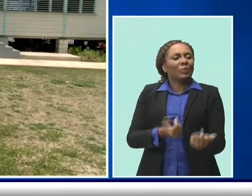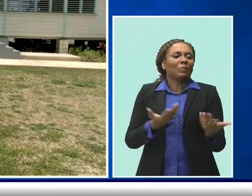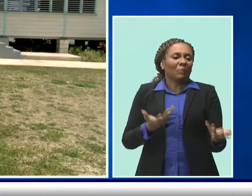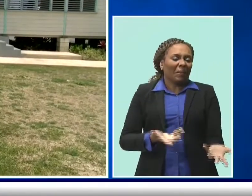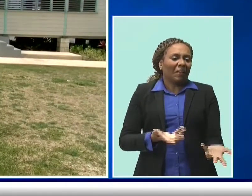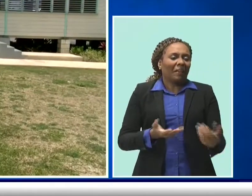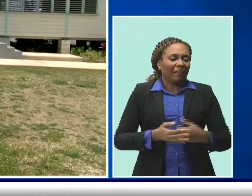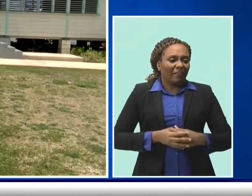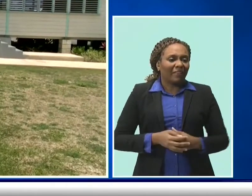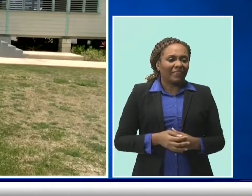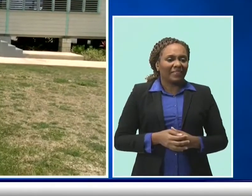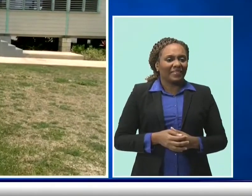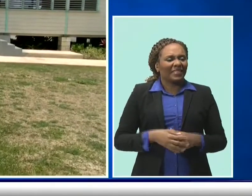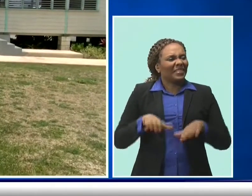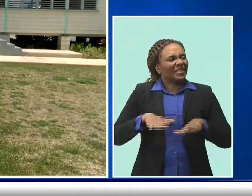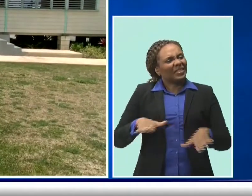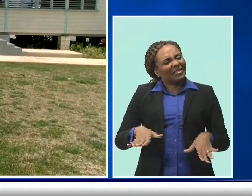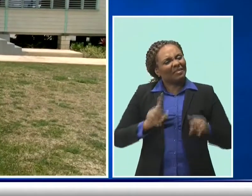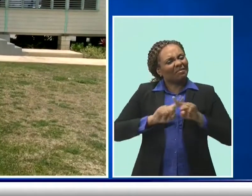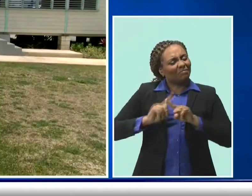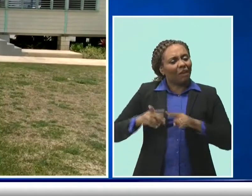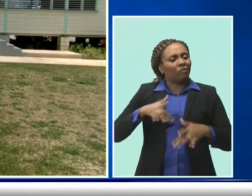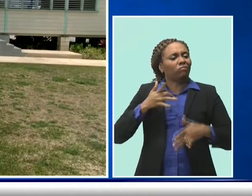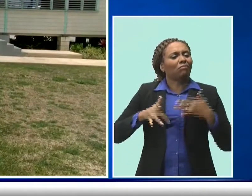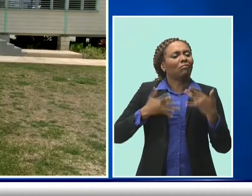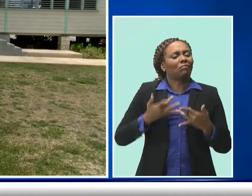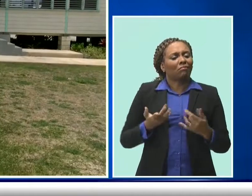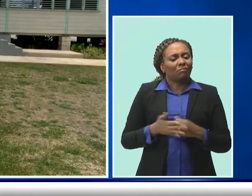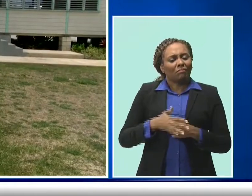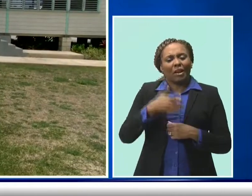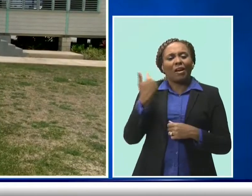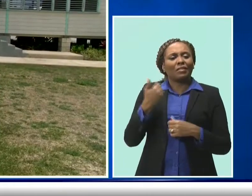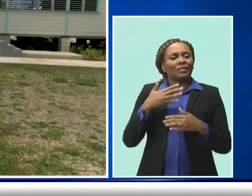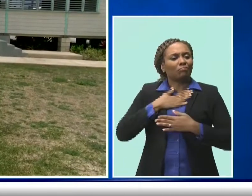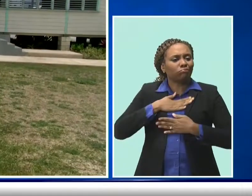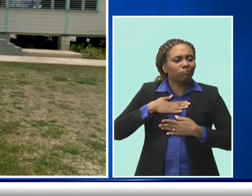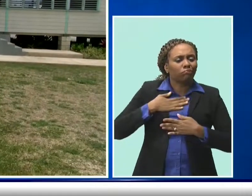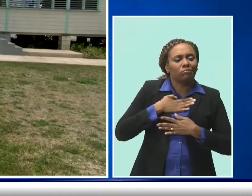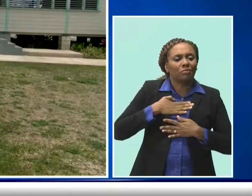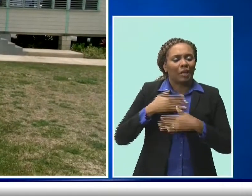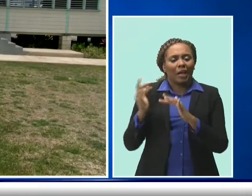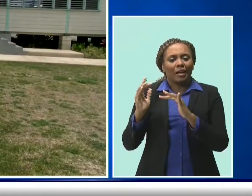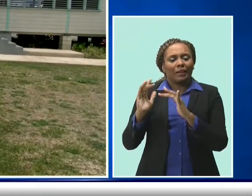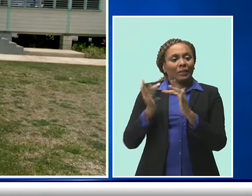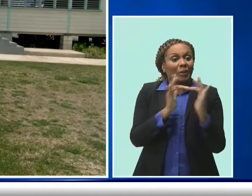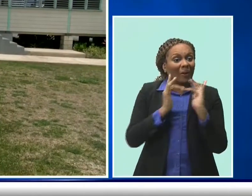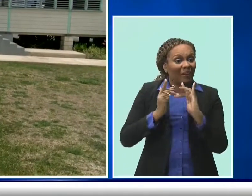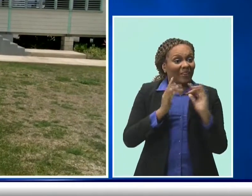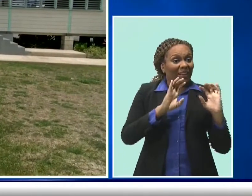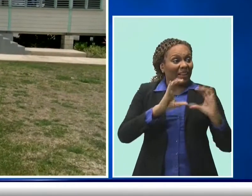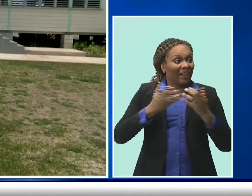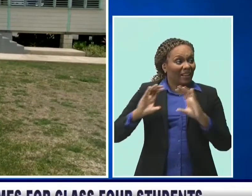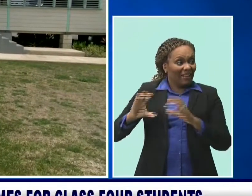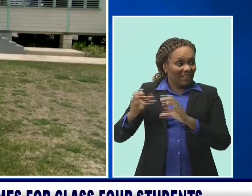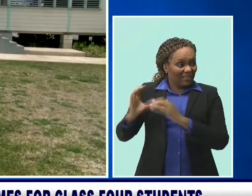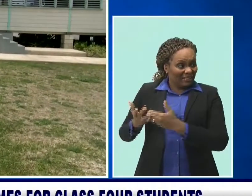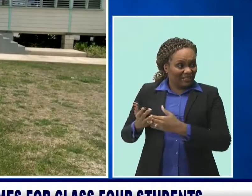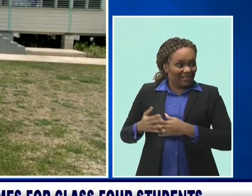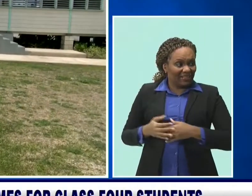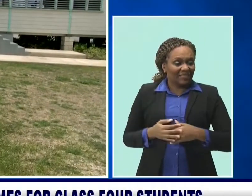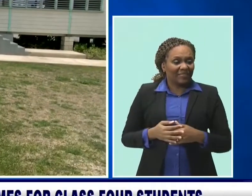children, well, they have mixed feelings because they've enjoyed the online classes over the past few